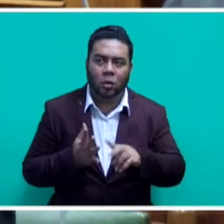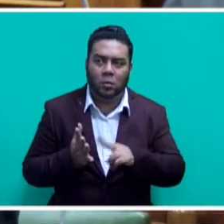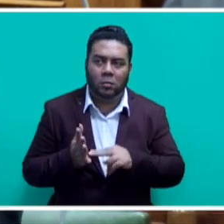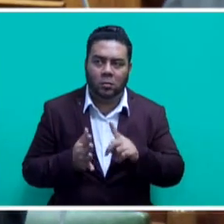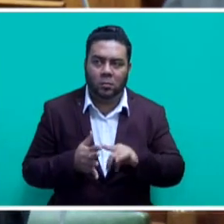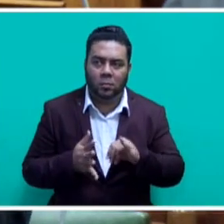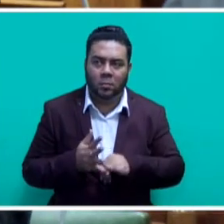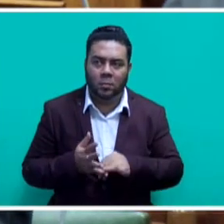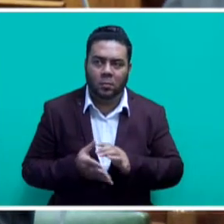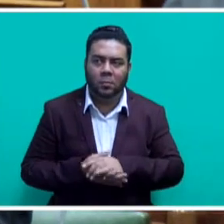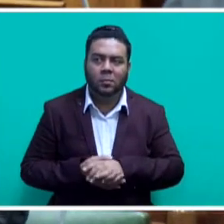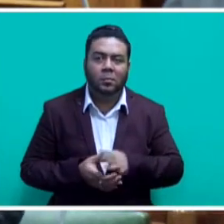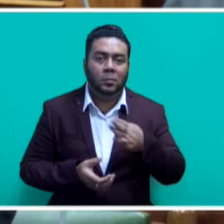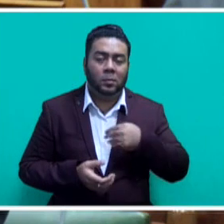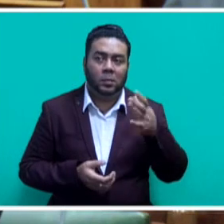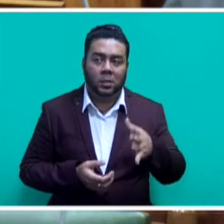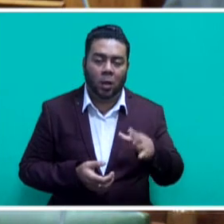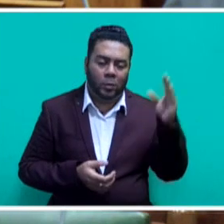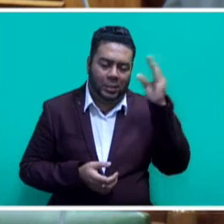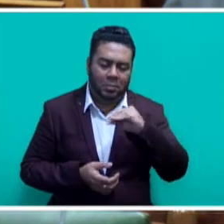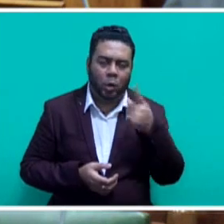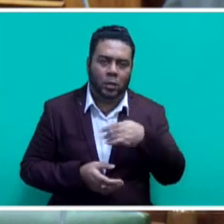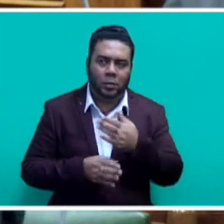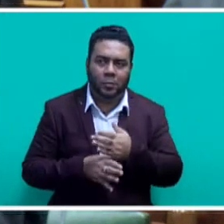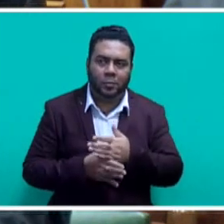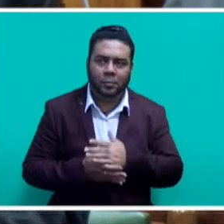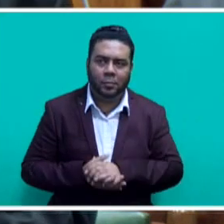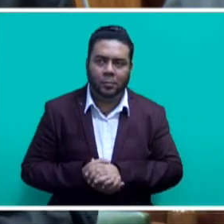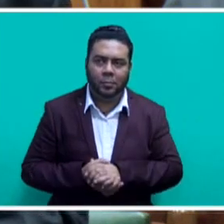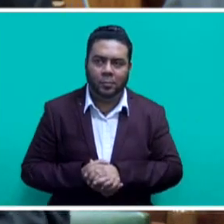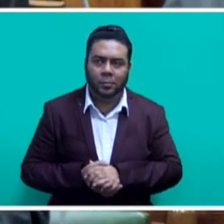Well, the minister was sleeping on the job.